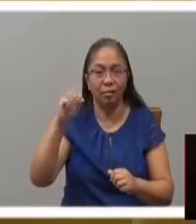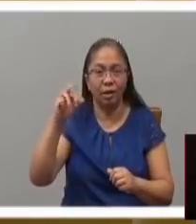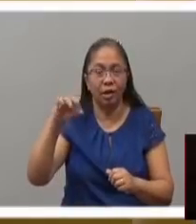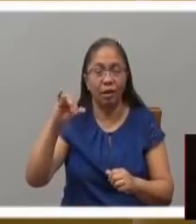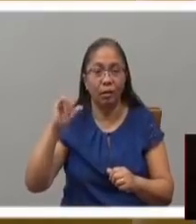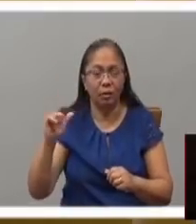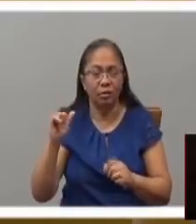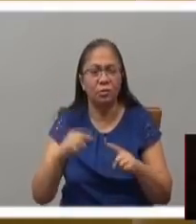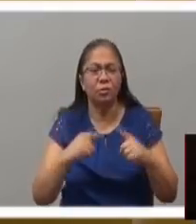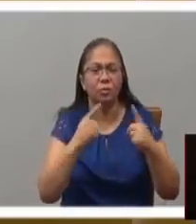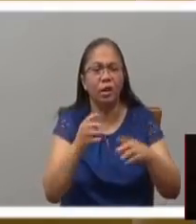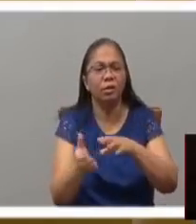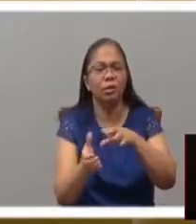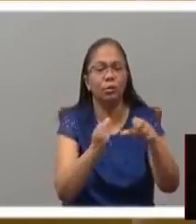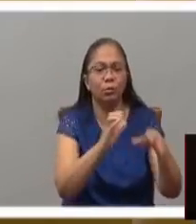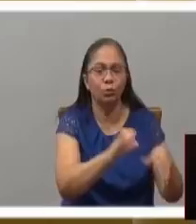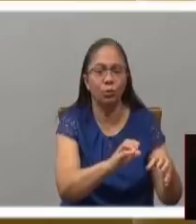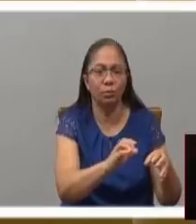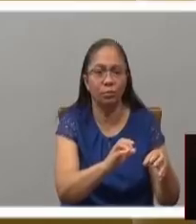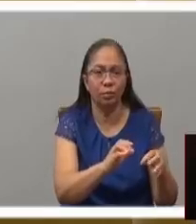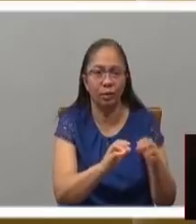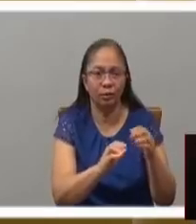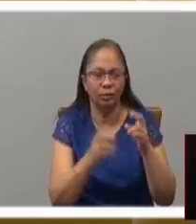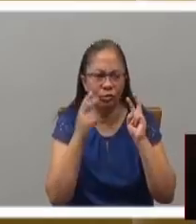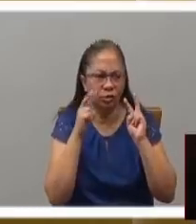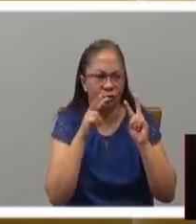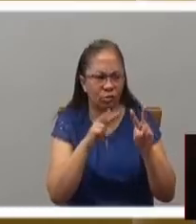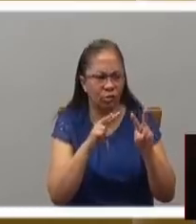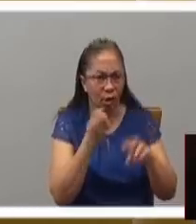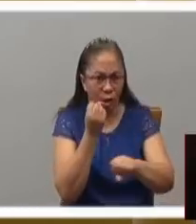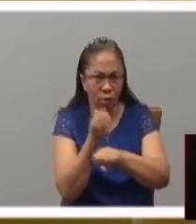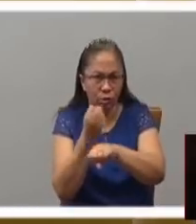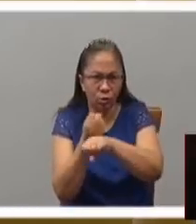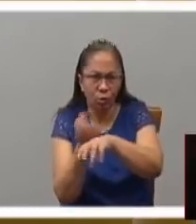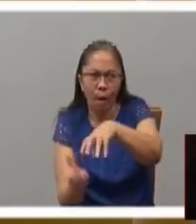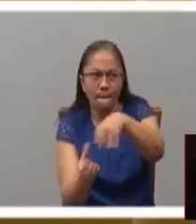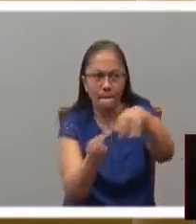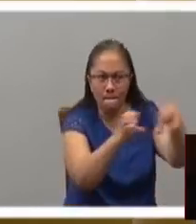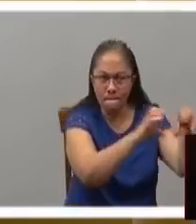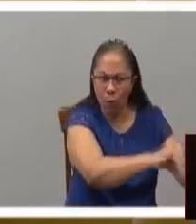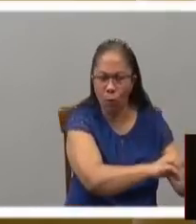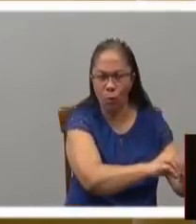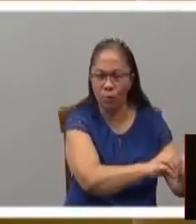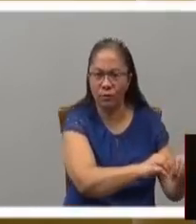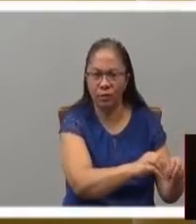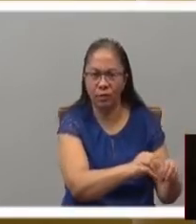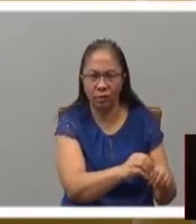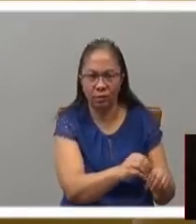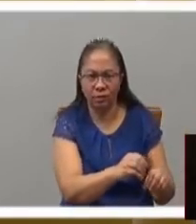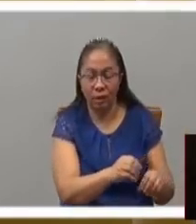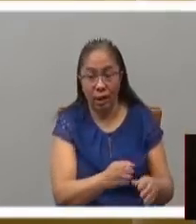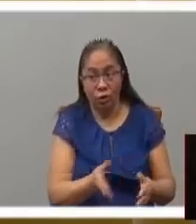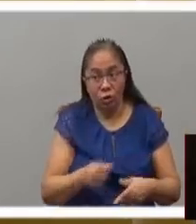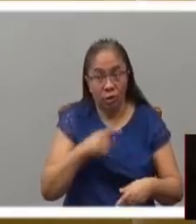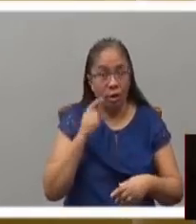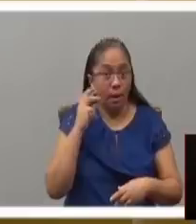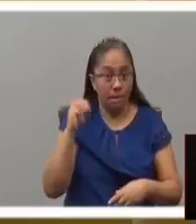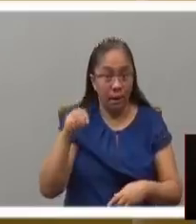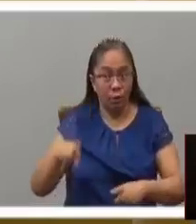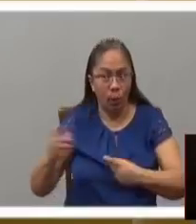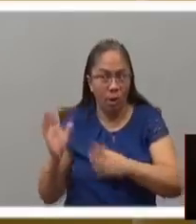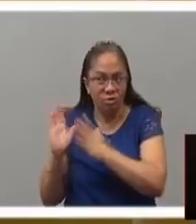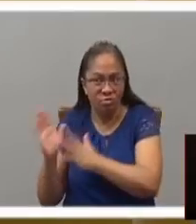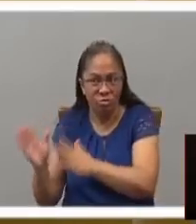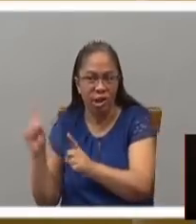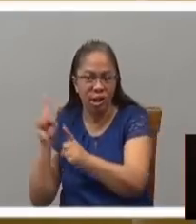Magdala came to the tomb. She saw that the stone had been moved away from the tomb and came running to Simon